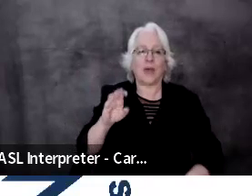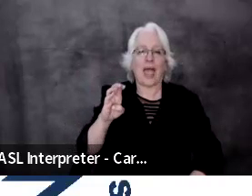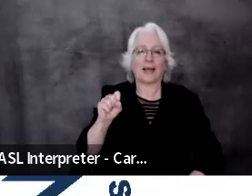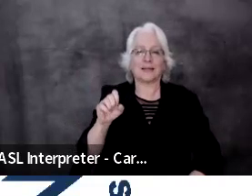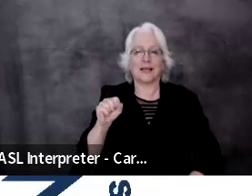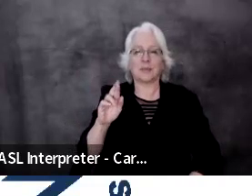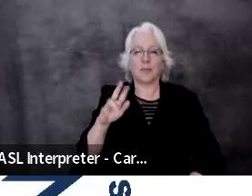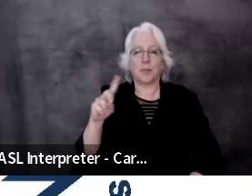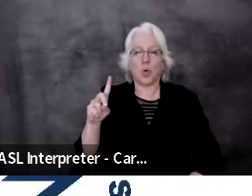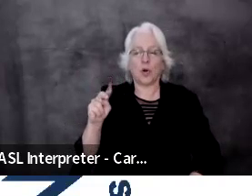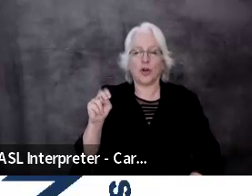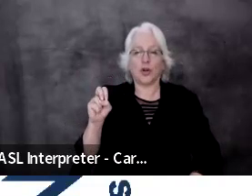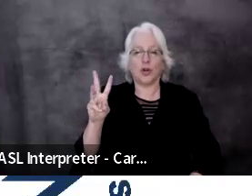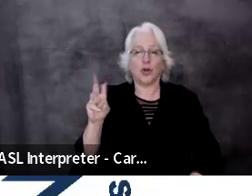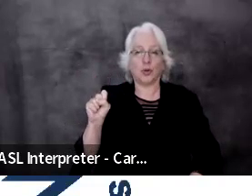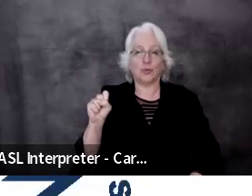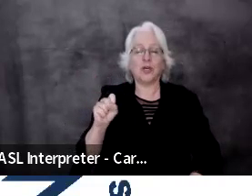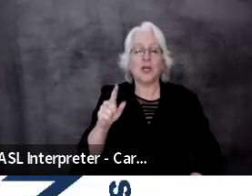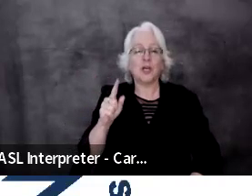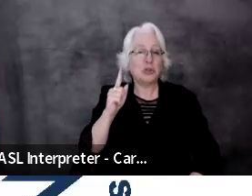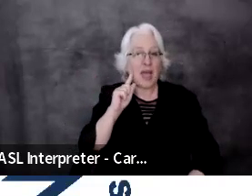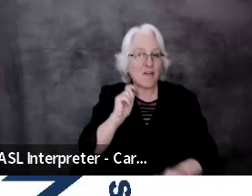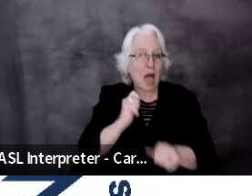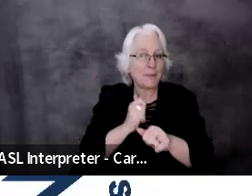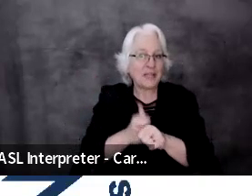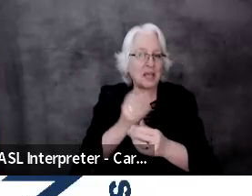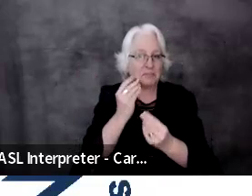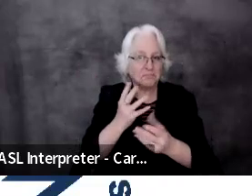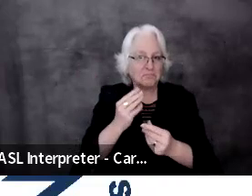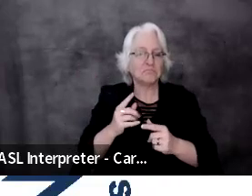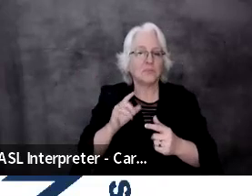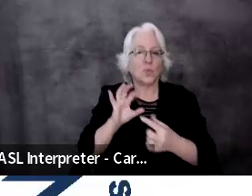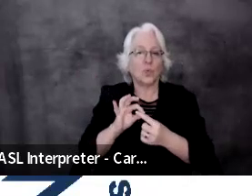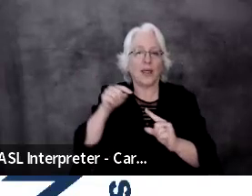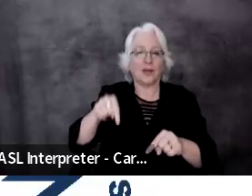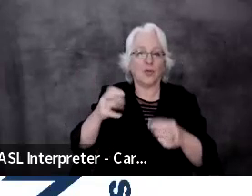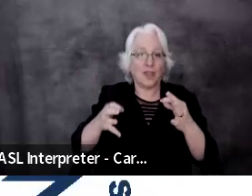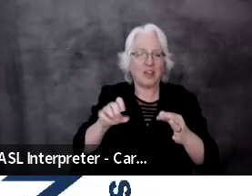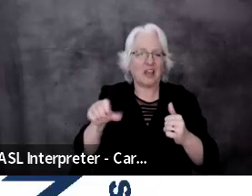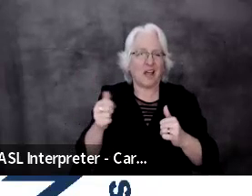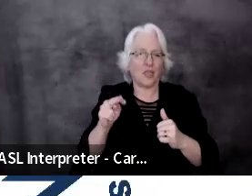to receive updates regarding the hearings and other news. And that's